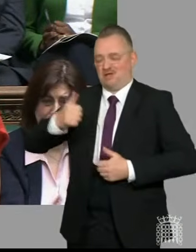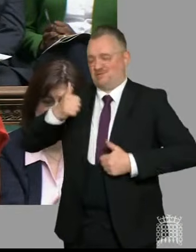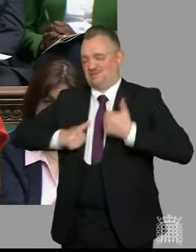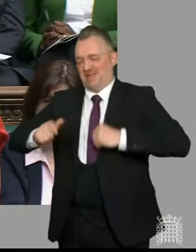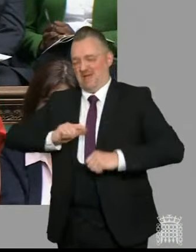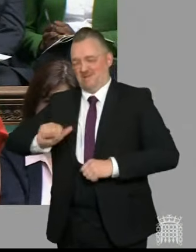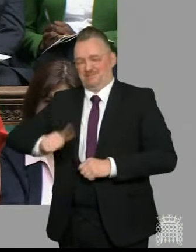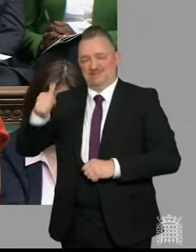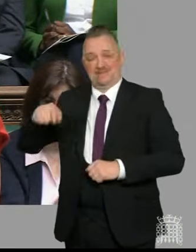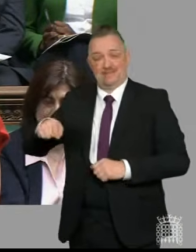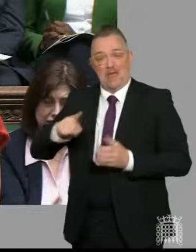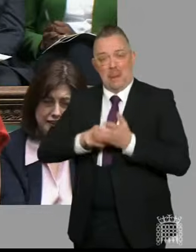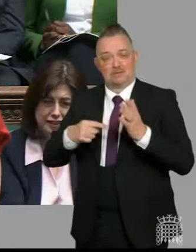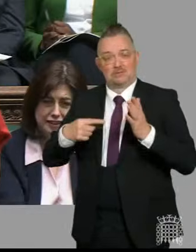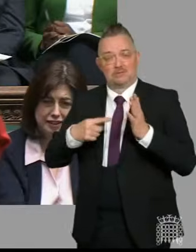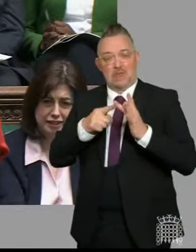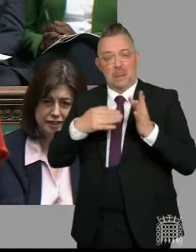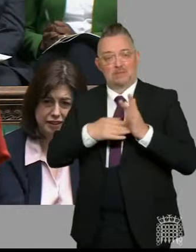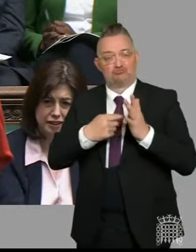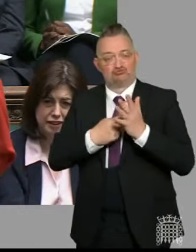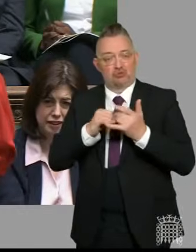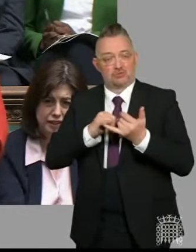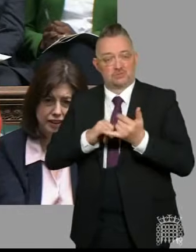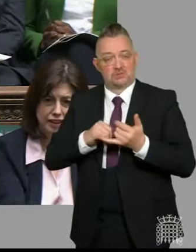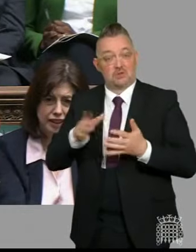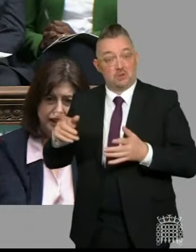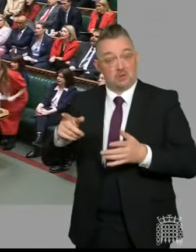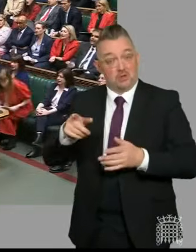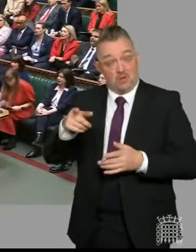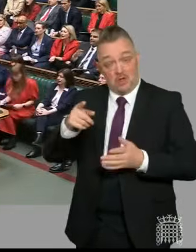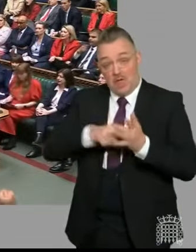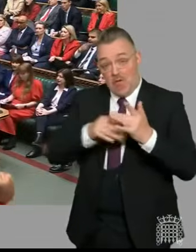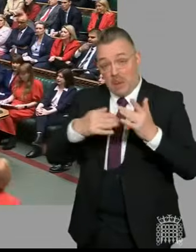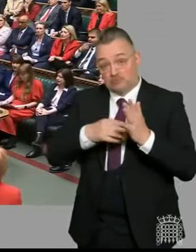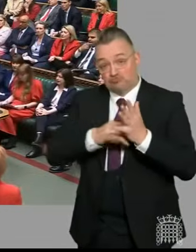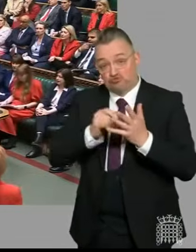apologise to those families losing their home, will he?